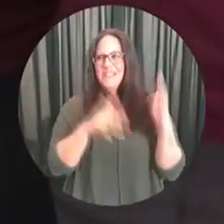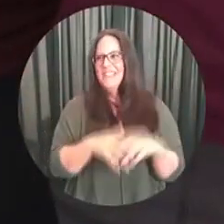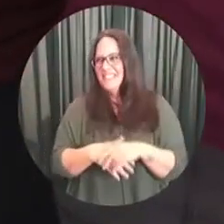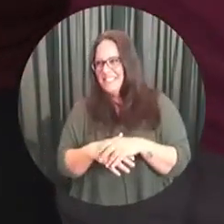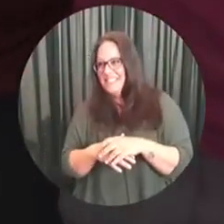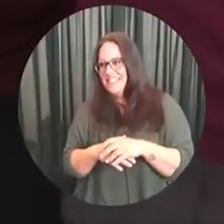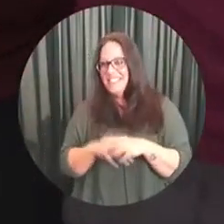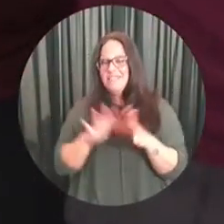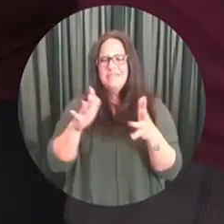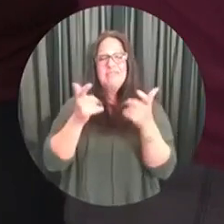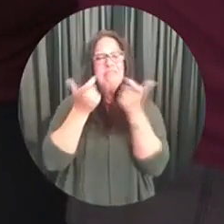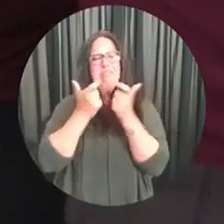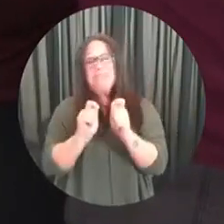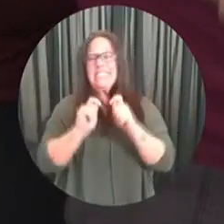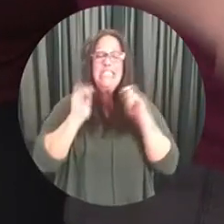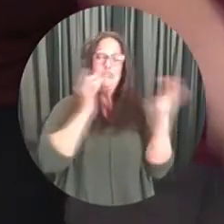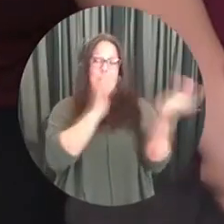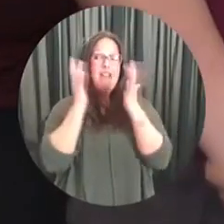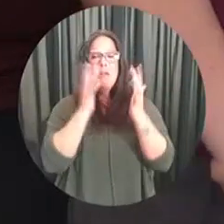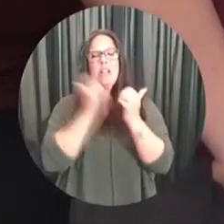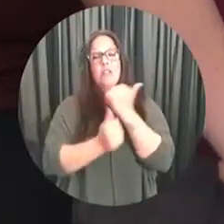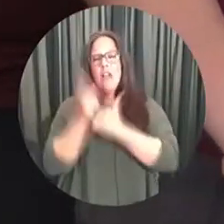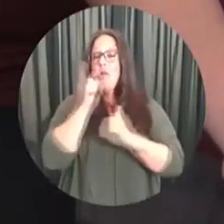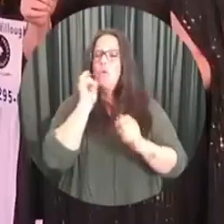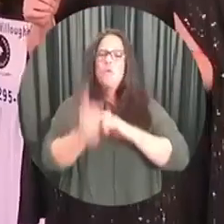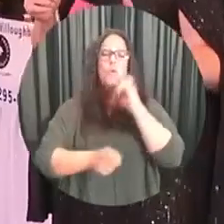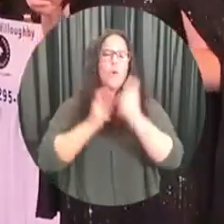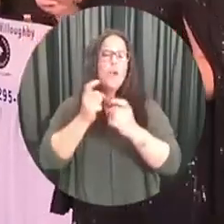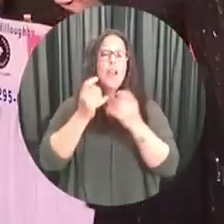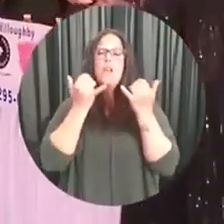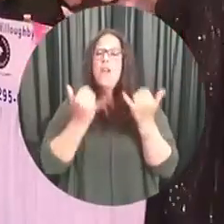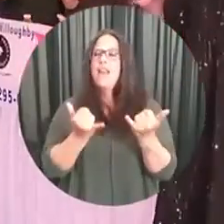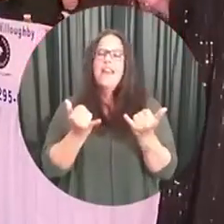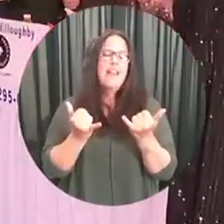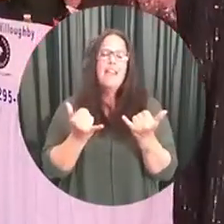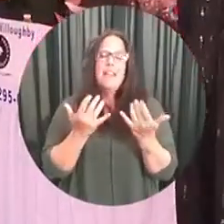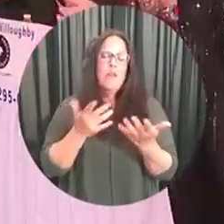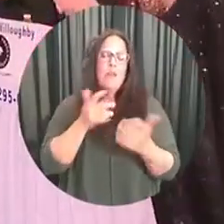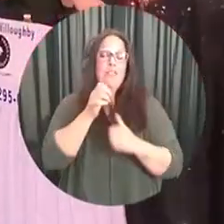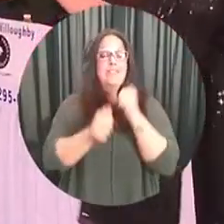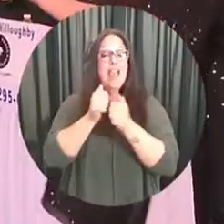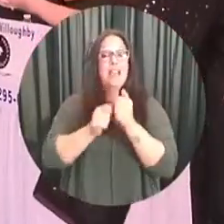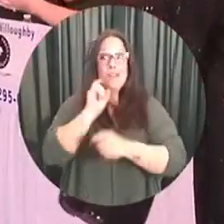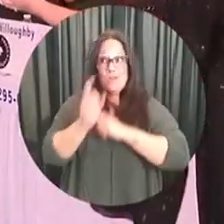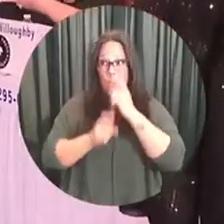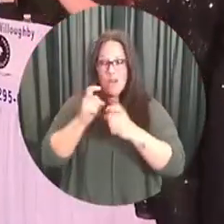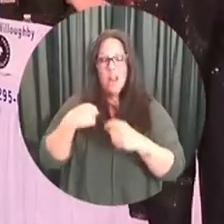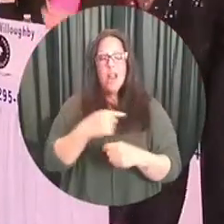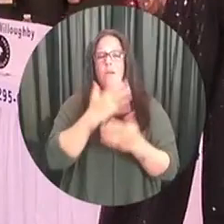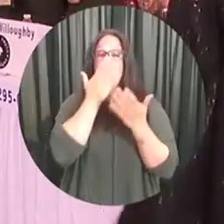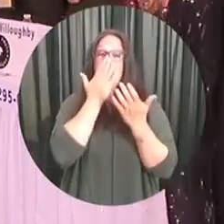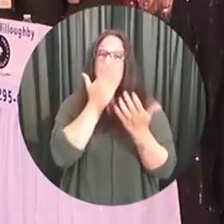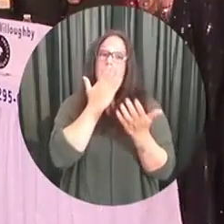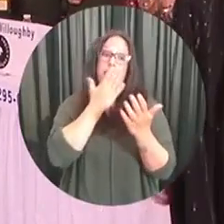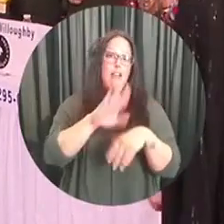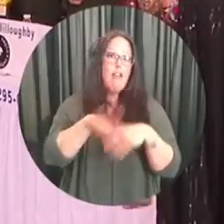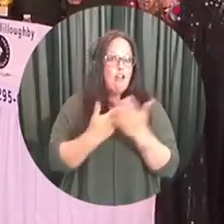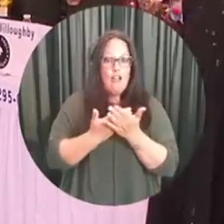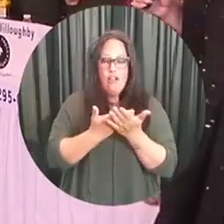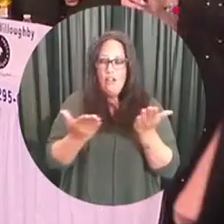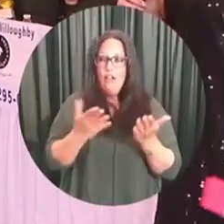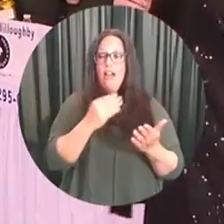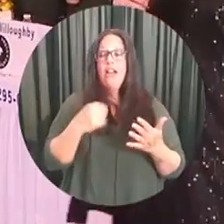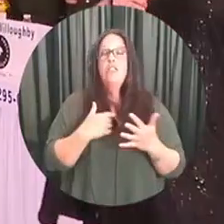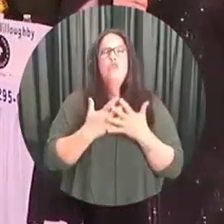Big round of applause to everyone who donated today to our text to donate. Thank you, thank you, thank you for you all. And I so, so appreciate